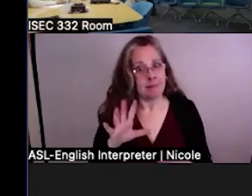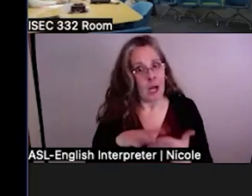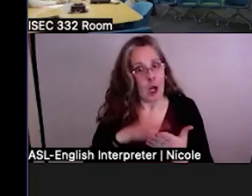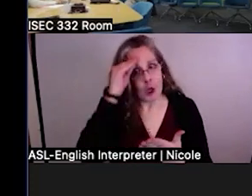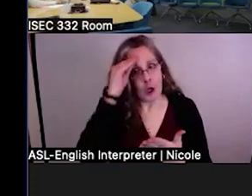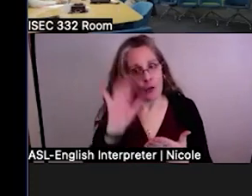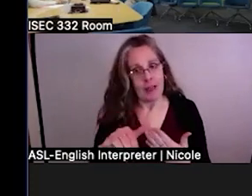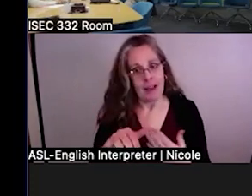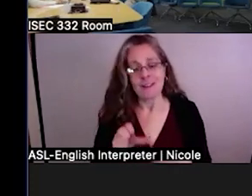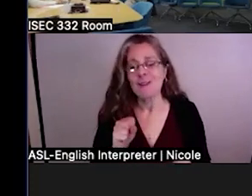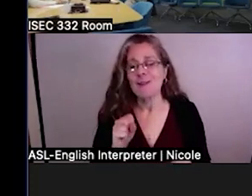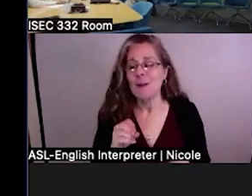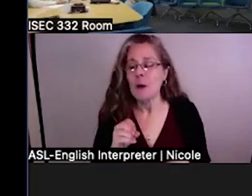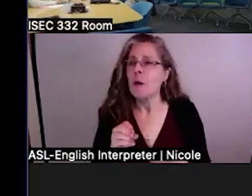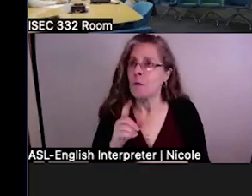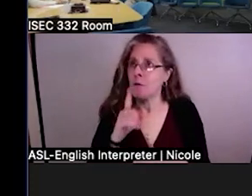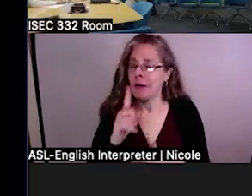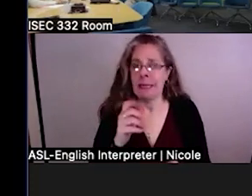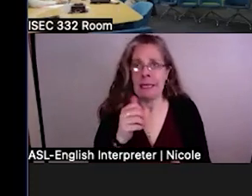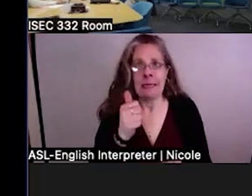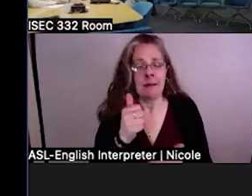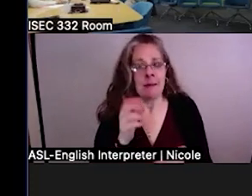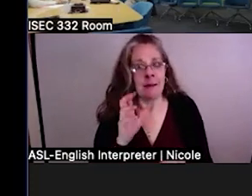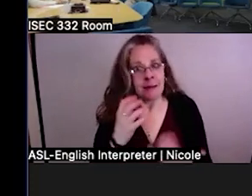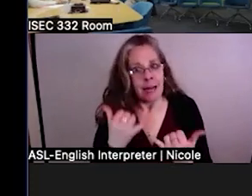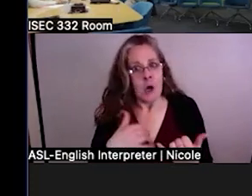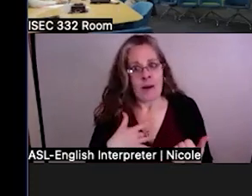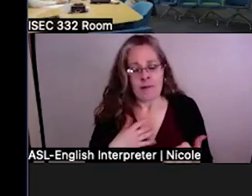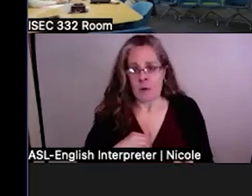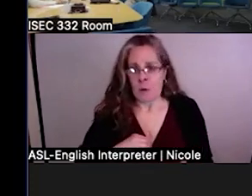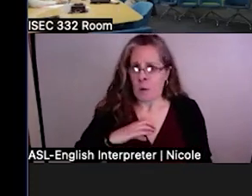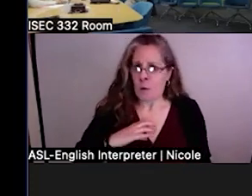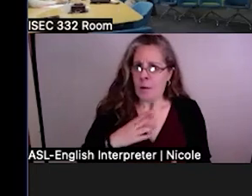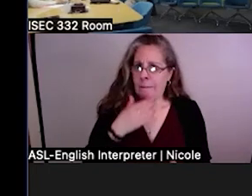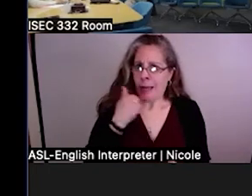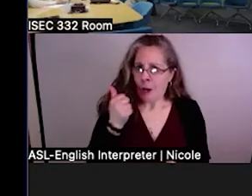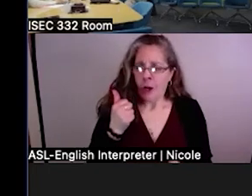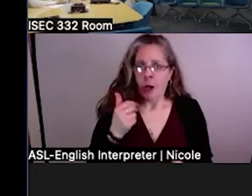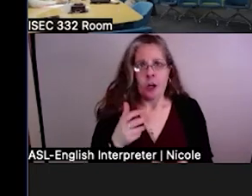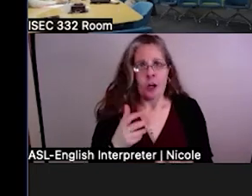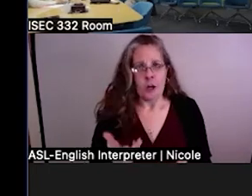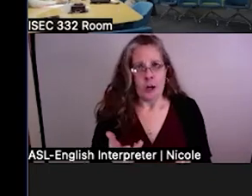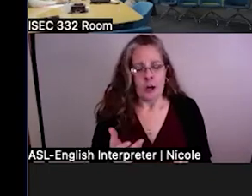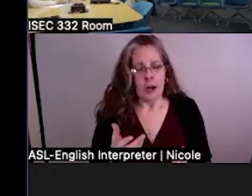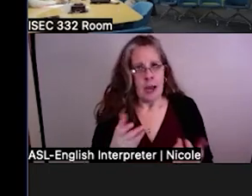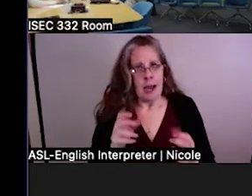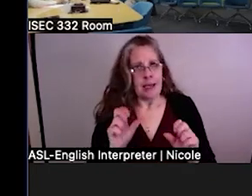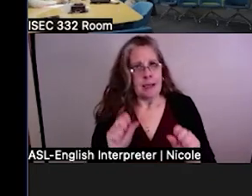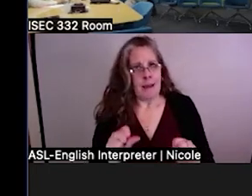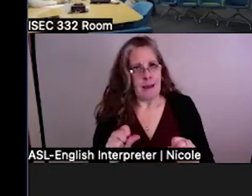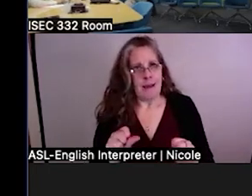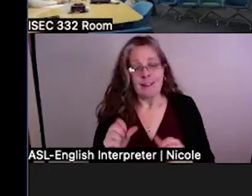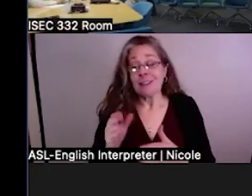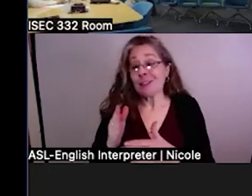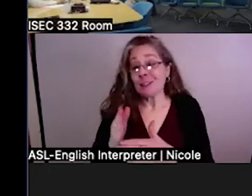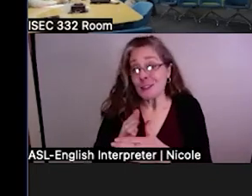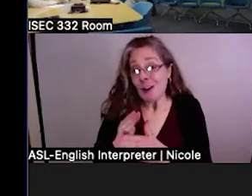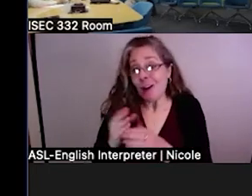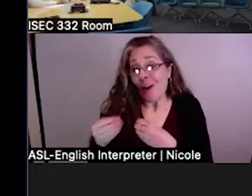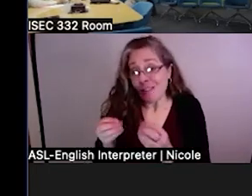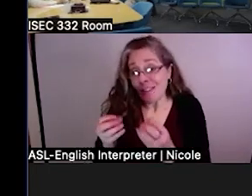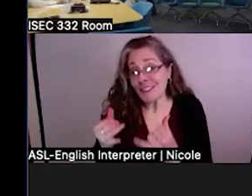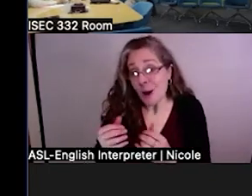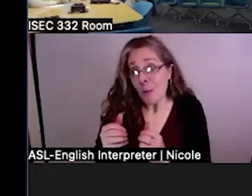helped me a lot, my self-esteem, the imposter syndrome. And I'm so lucky to now share an office with a neurodivergent